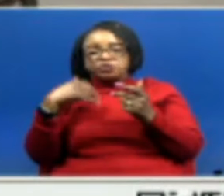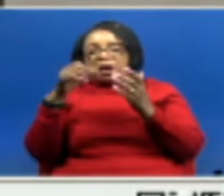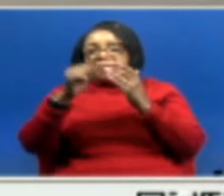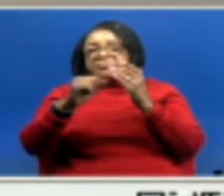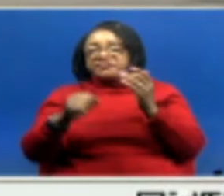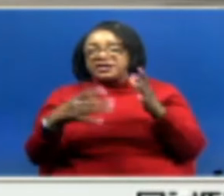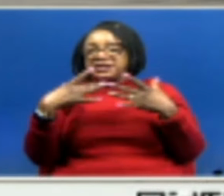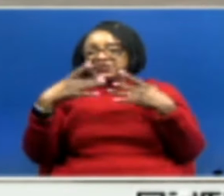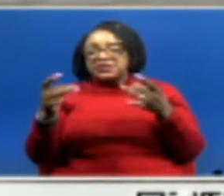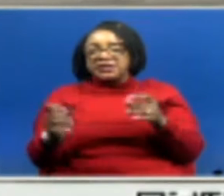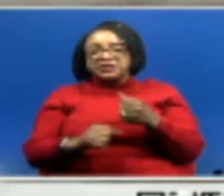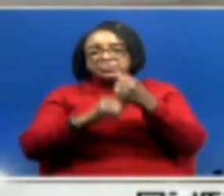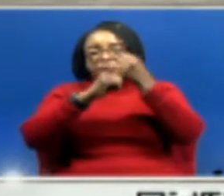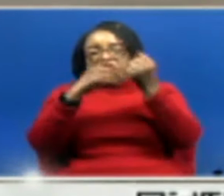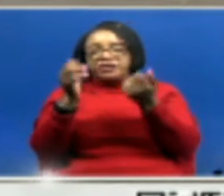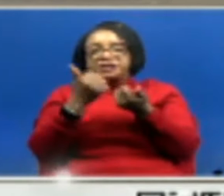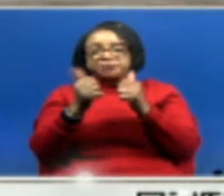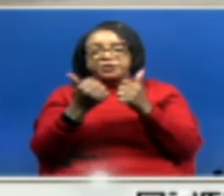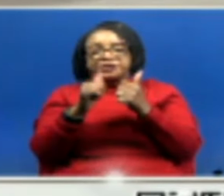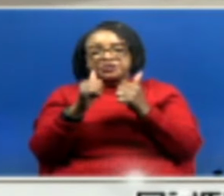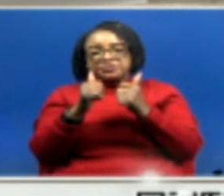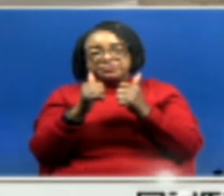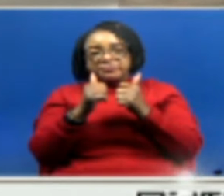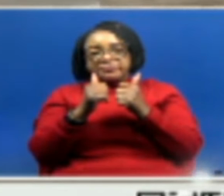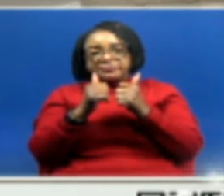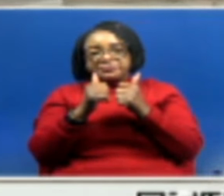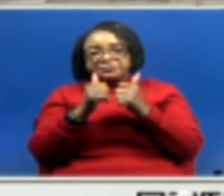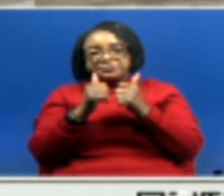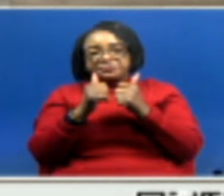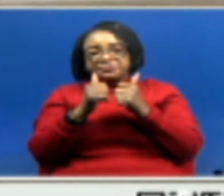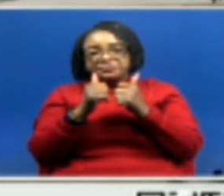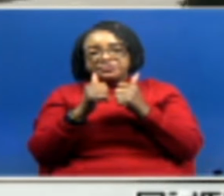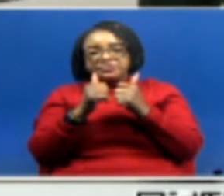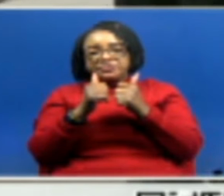and support for the sport nationwide.